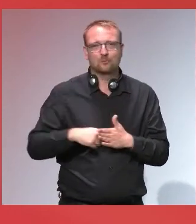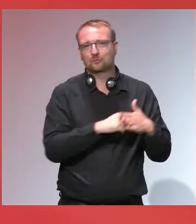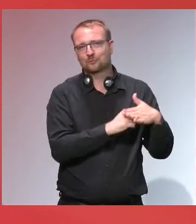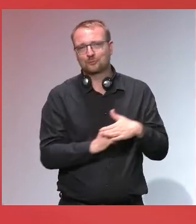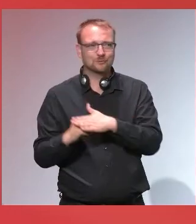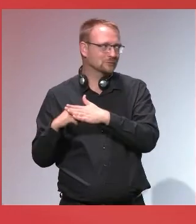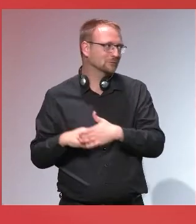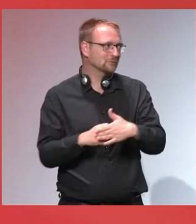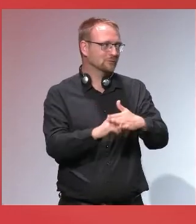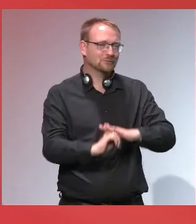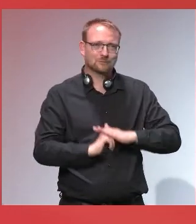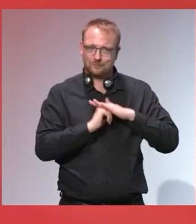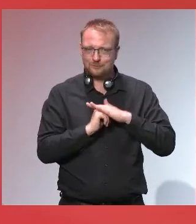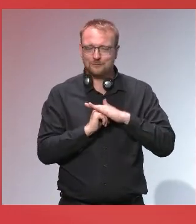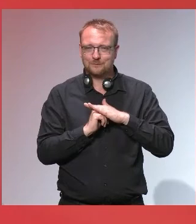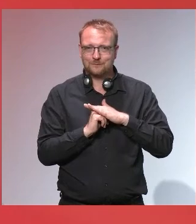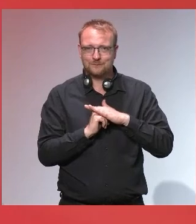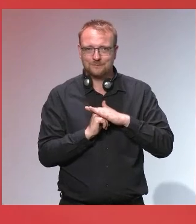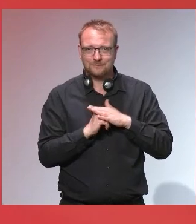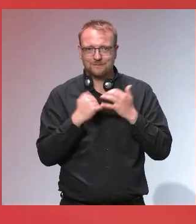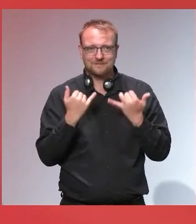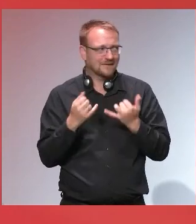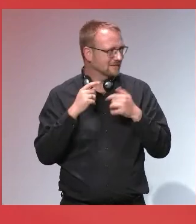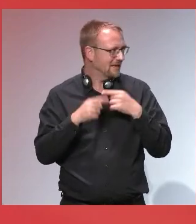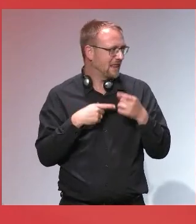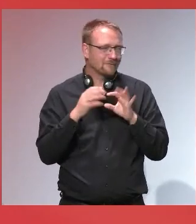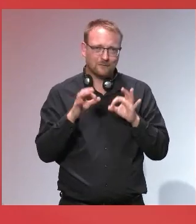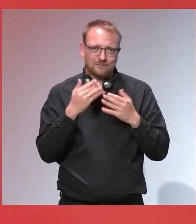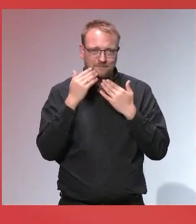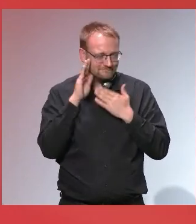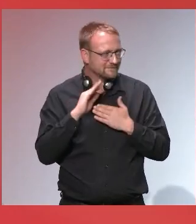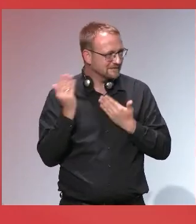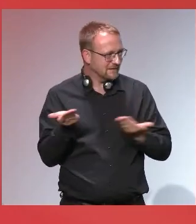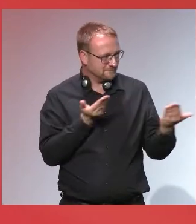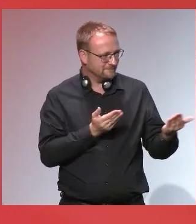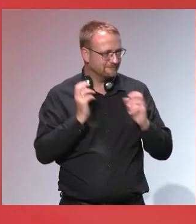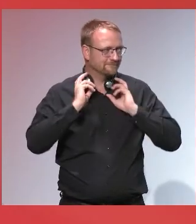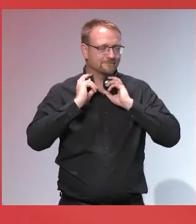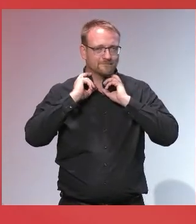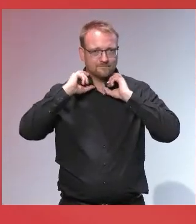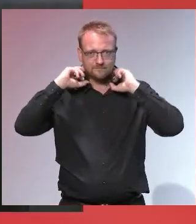unterstützen, und jetzt läuft alles gut. Bitte schön, Lisbeth Holl.